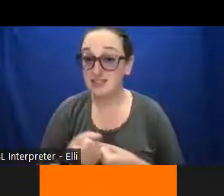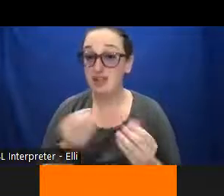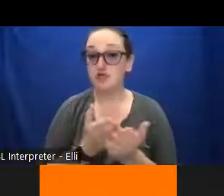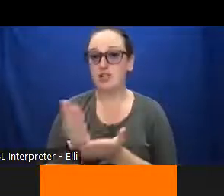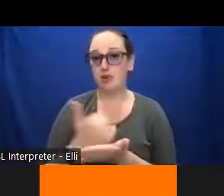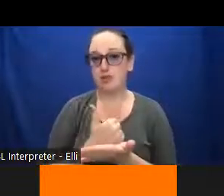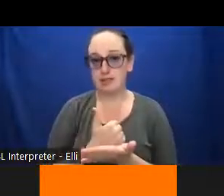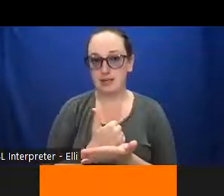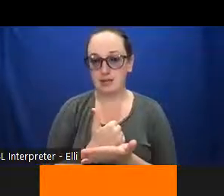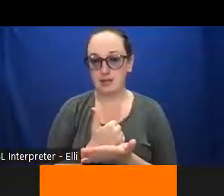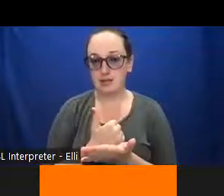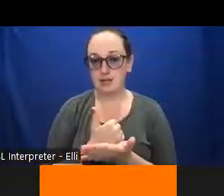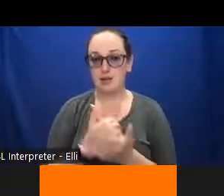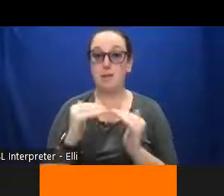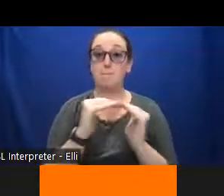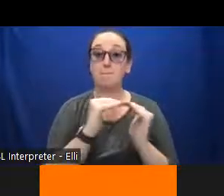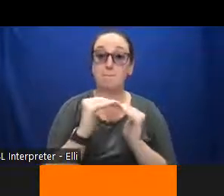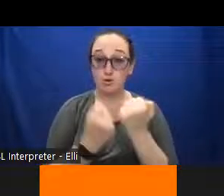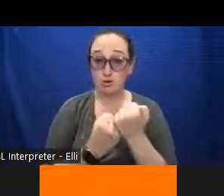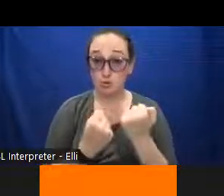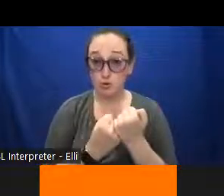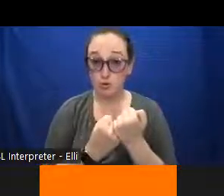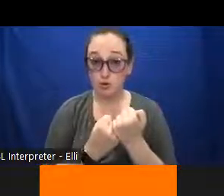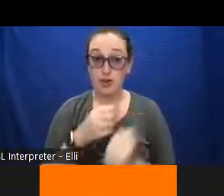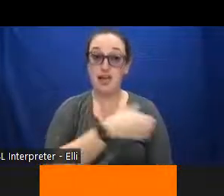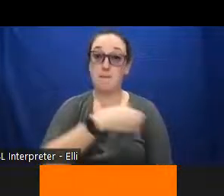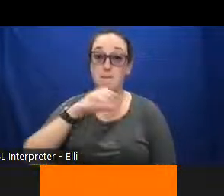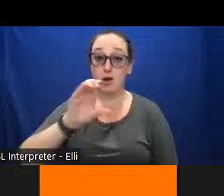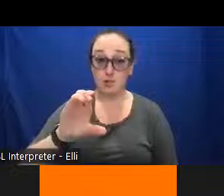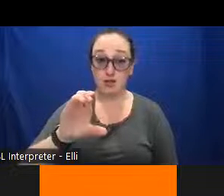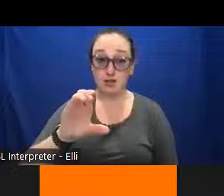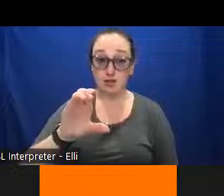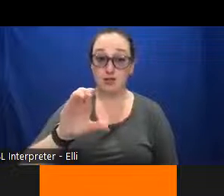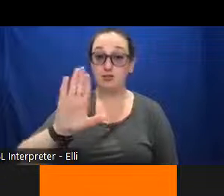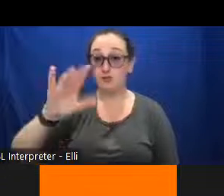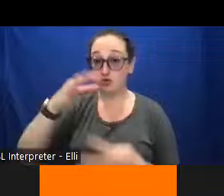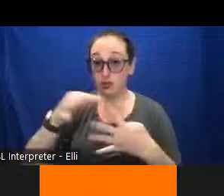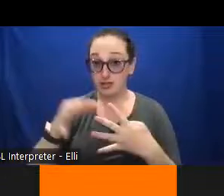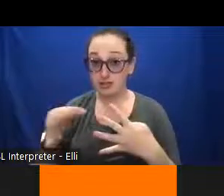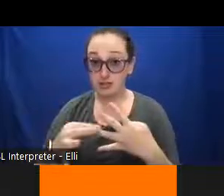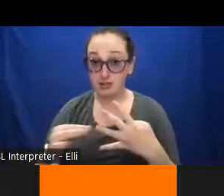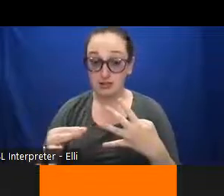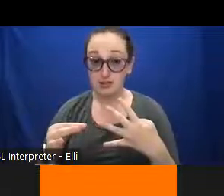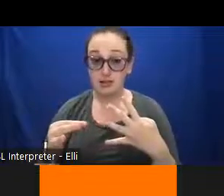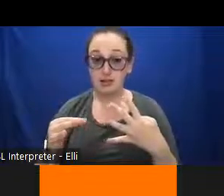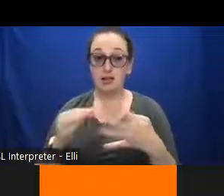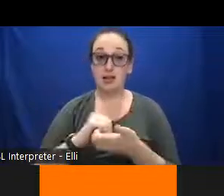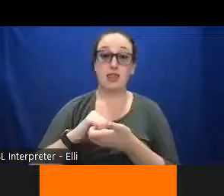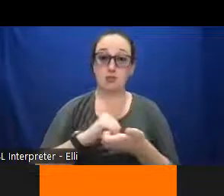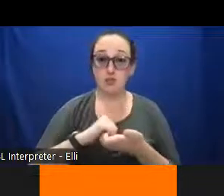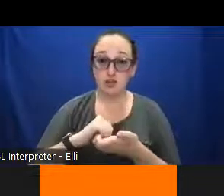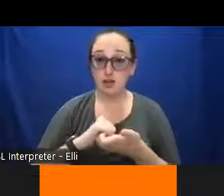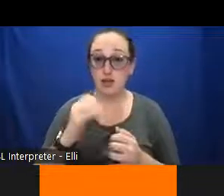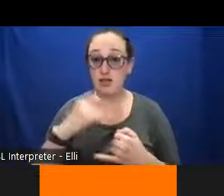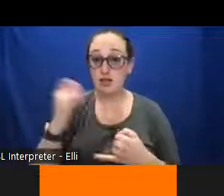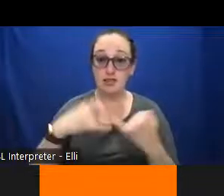transparency, peer support, empowerment, voice and choice, collaboration, and then